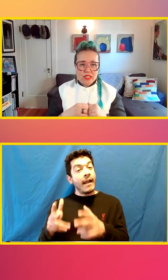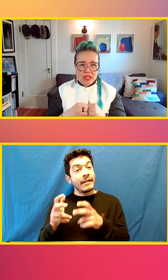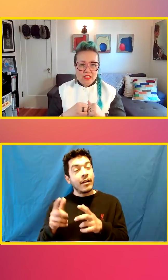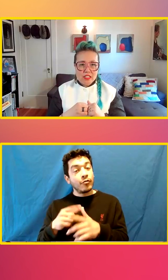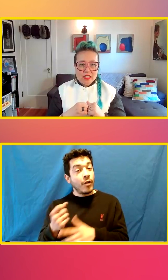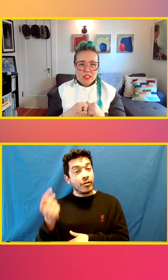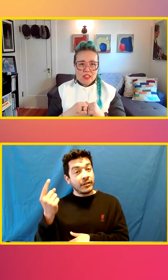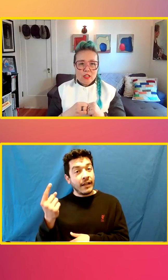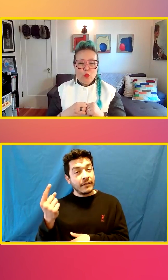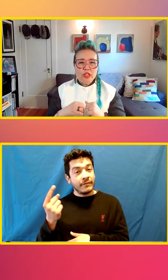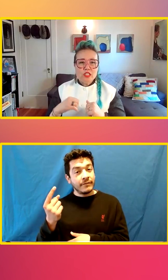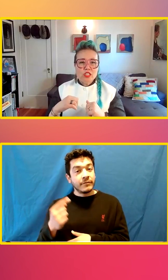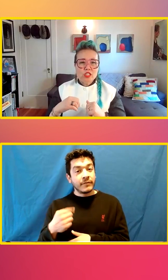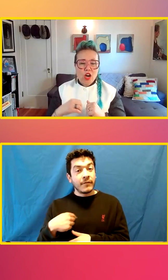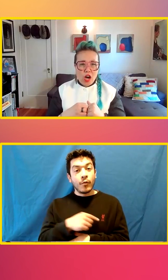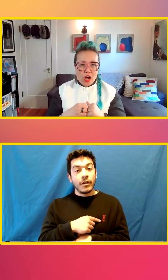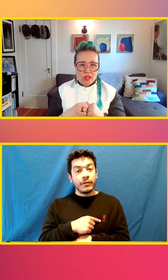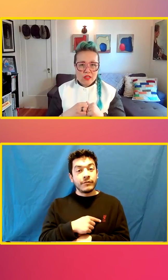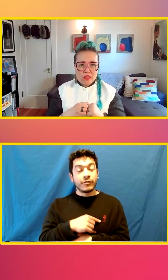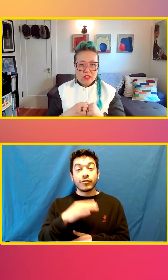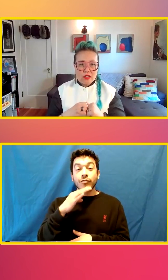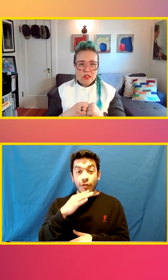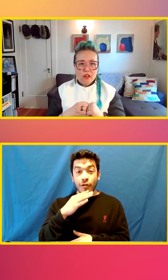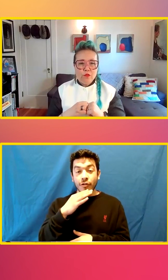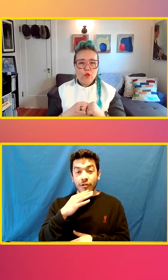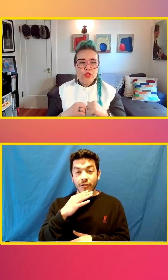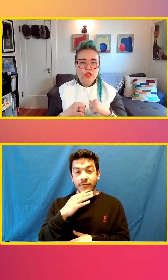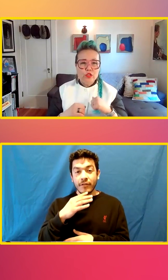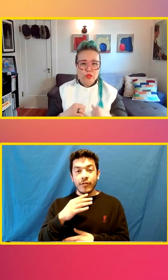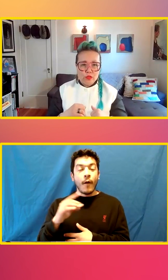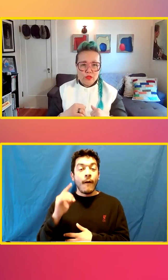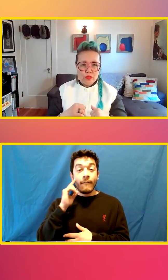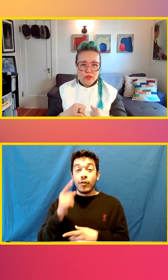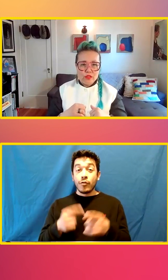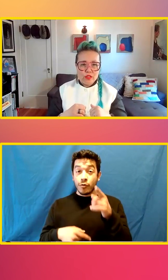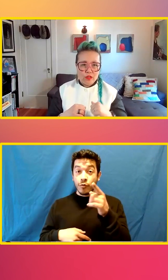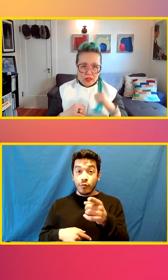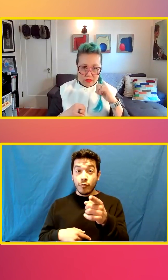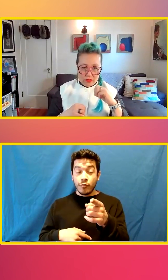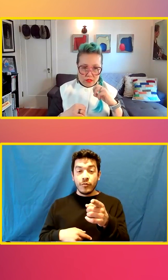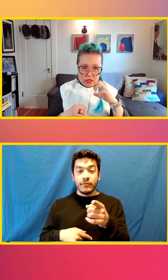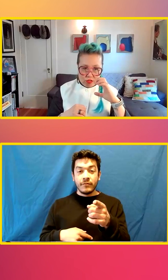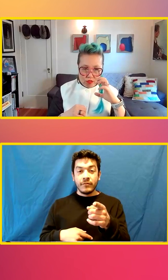to understand, we talk for you